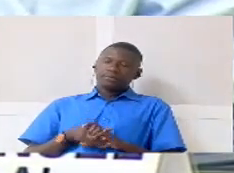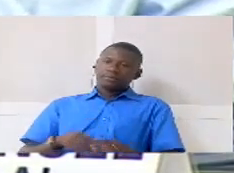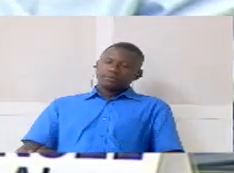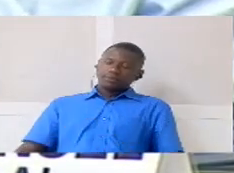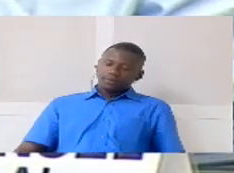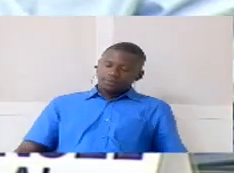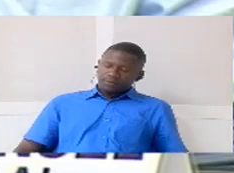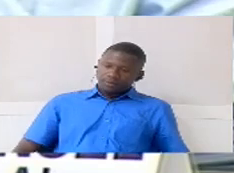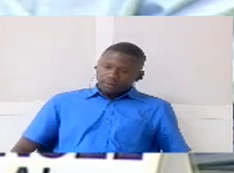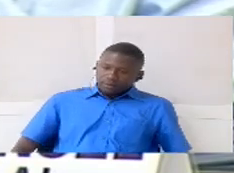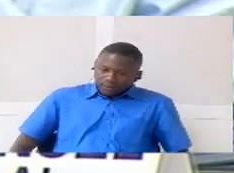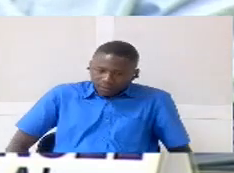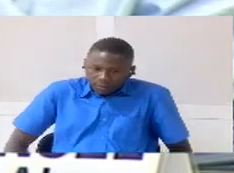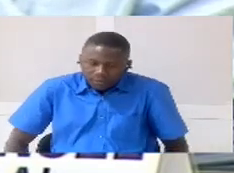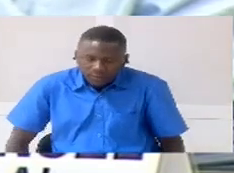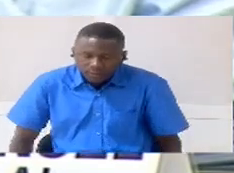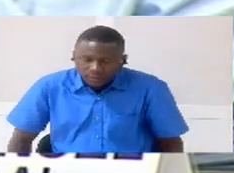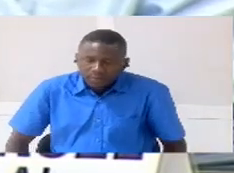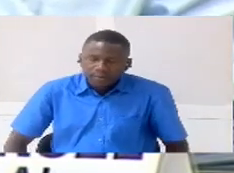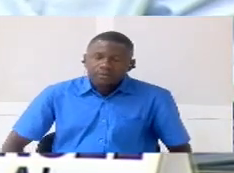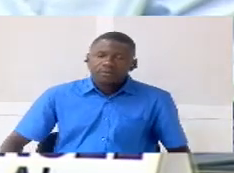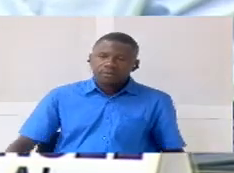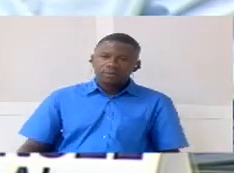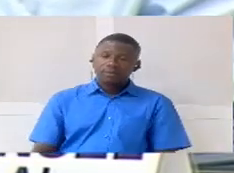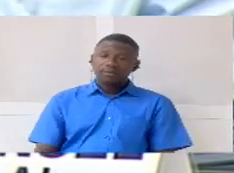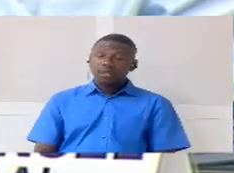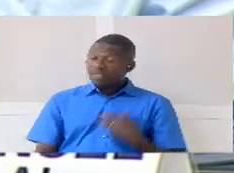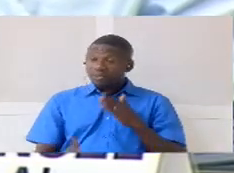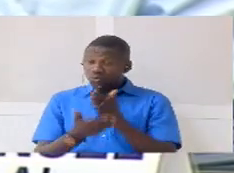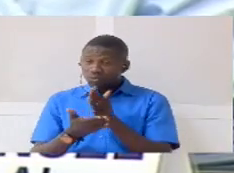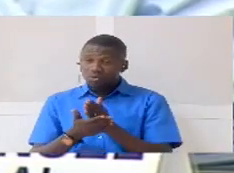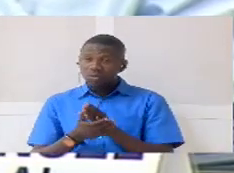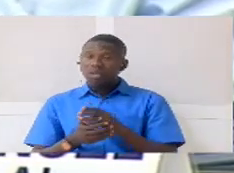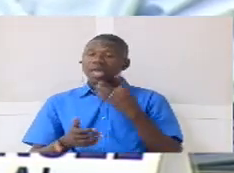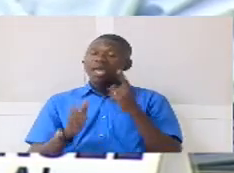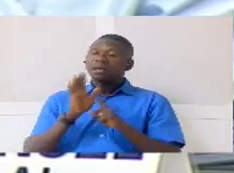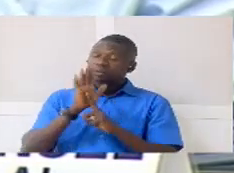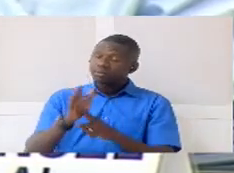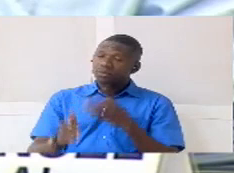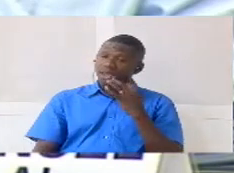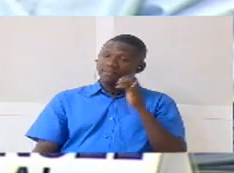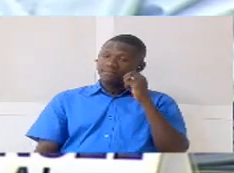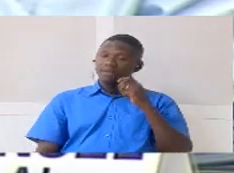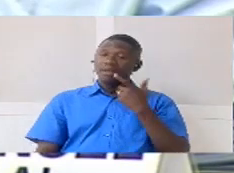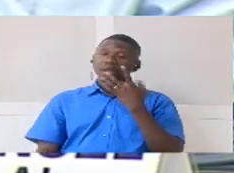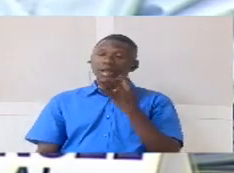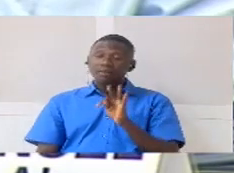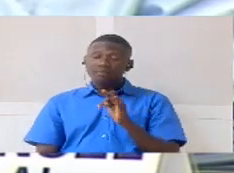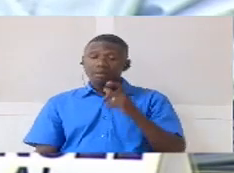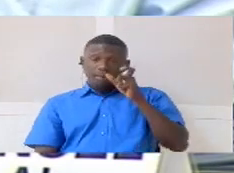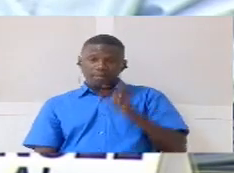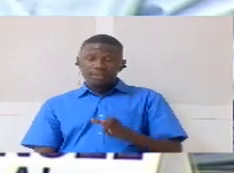the prison were always covered up? Pamanke nyindiko ni saya ketakasola. Jama ika kuni